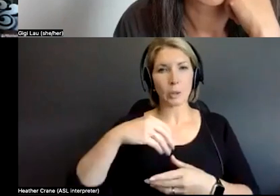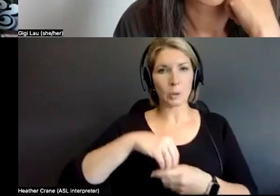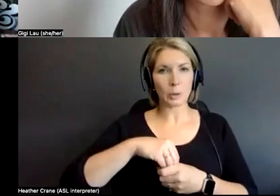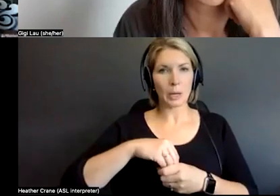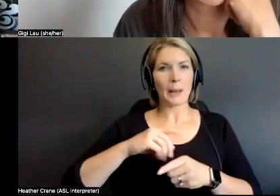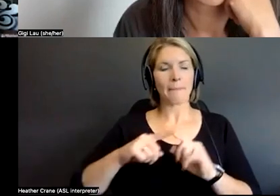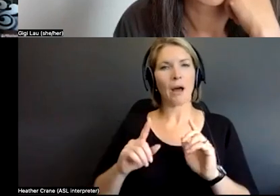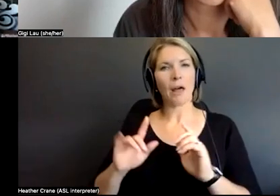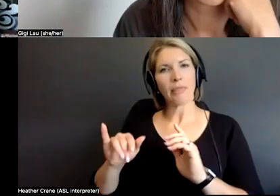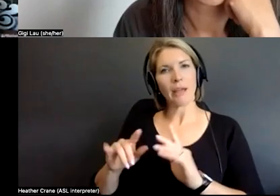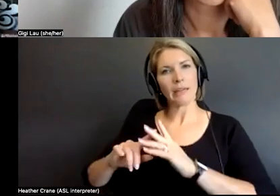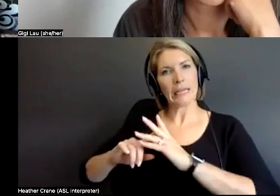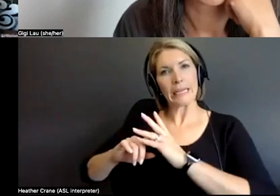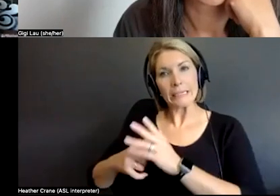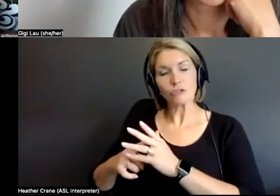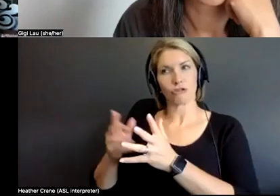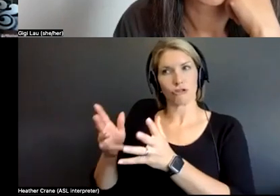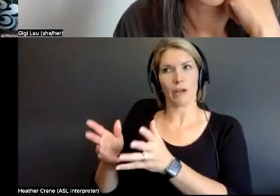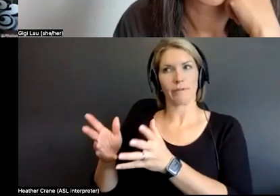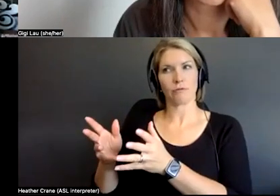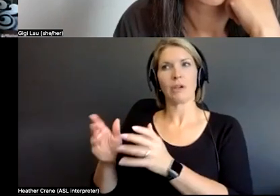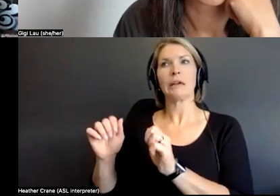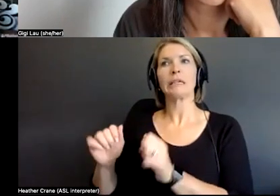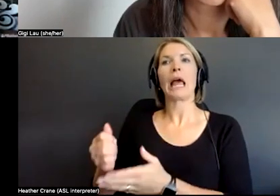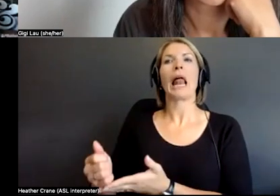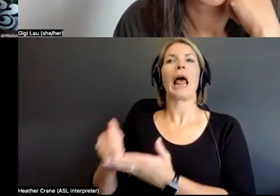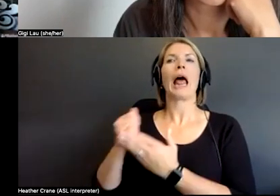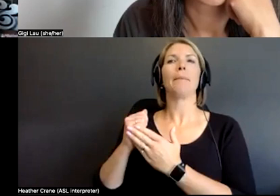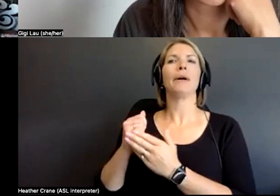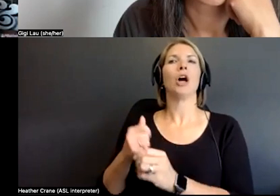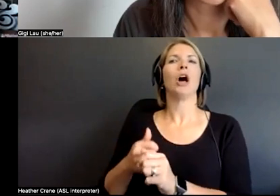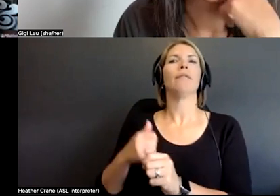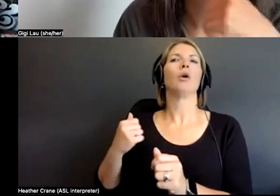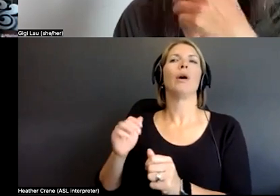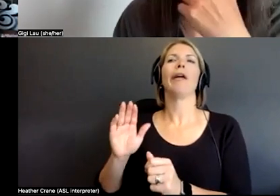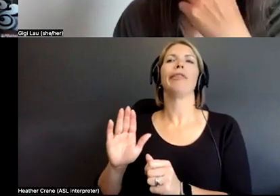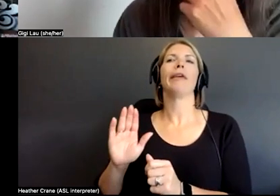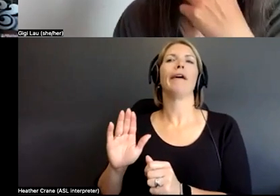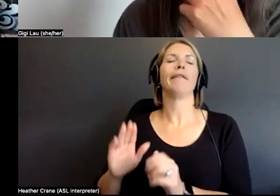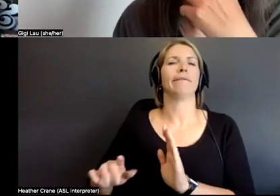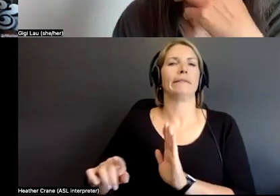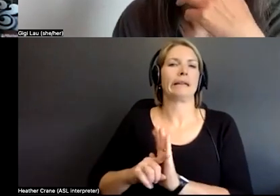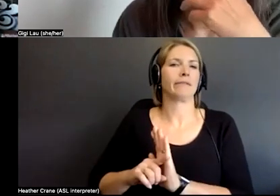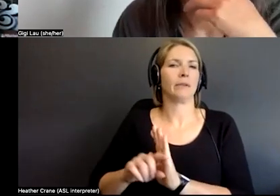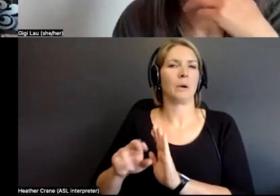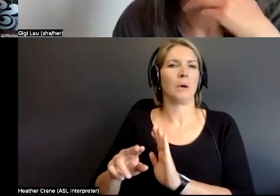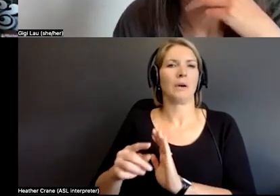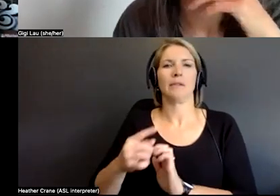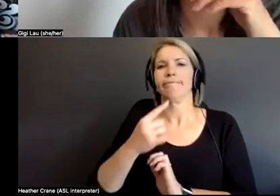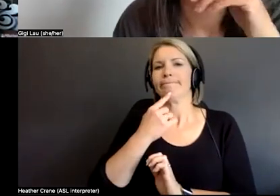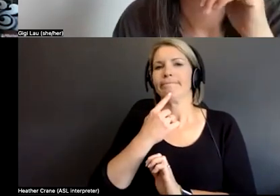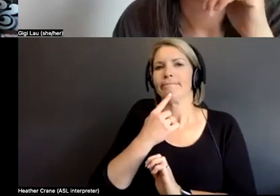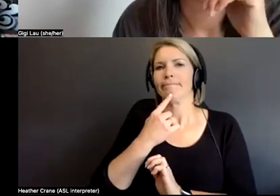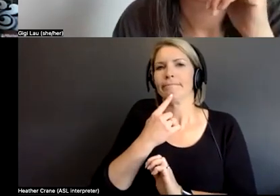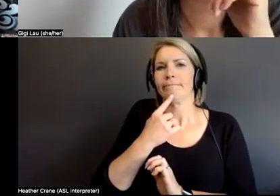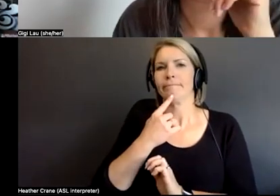help at least avoid things that they're really going to dislike. Because at the end of the day, we obviously